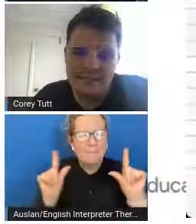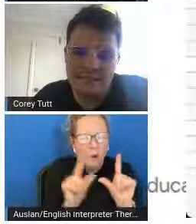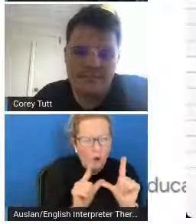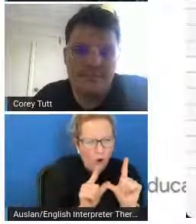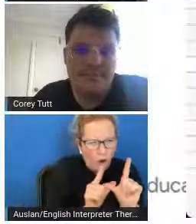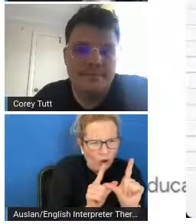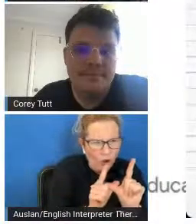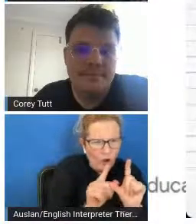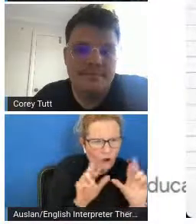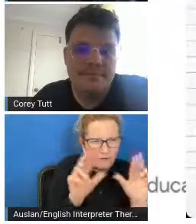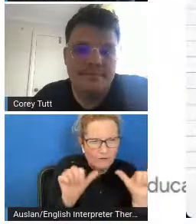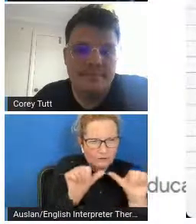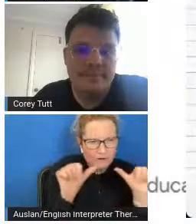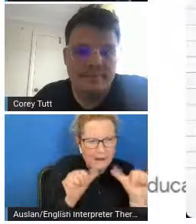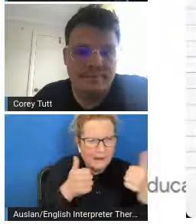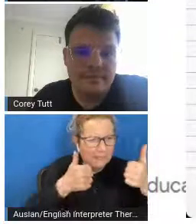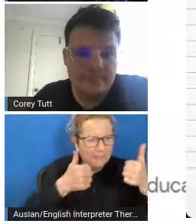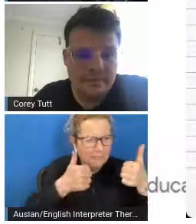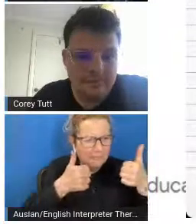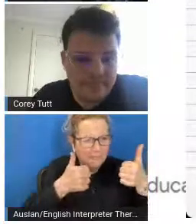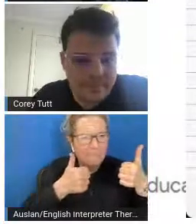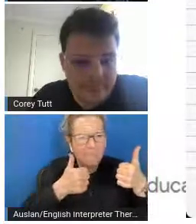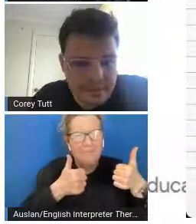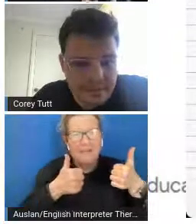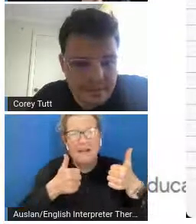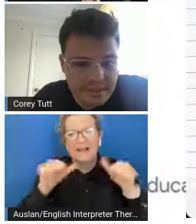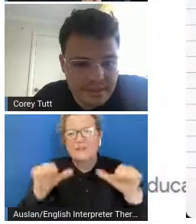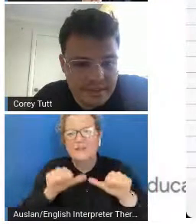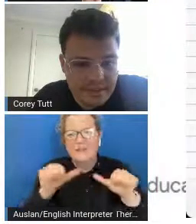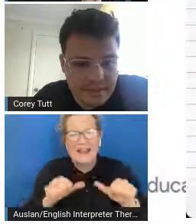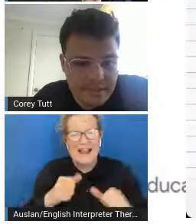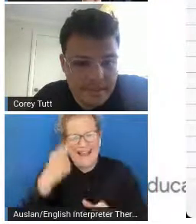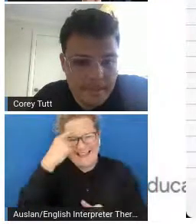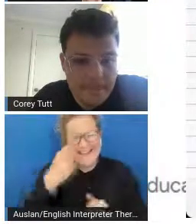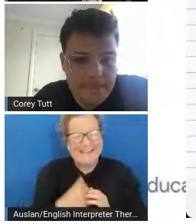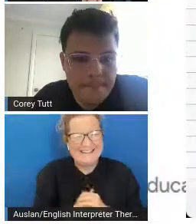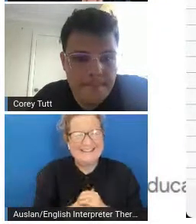right. Yep, it looks like it's still okay, I hope. So we have...